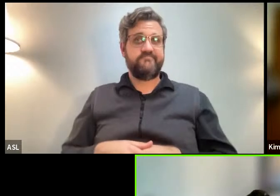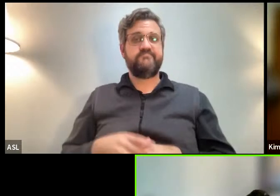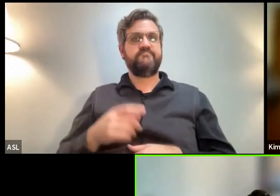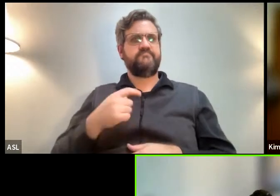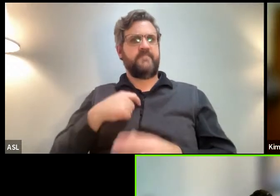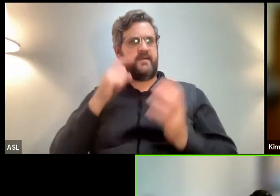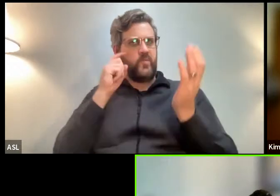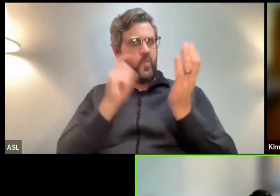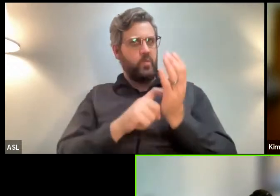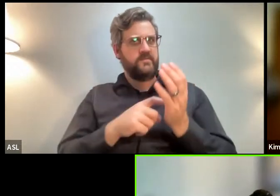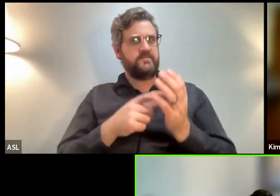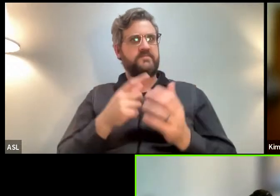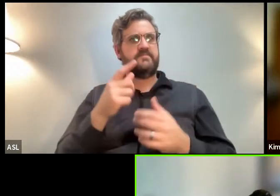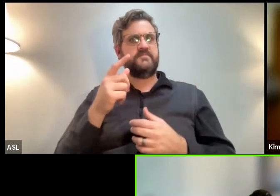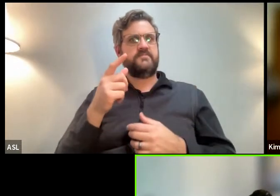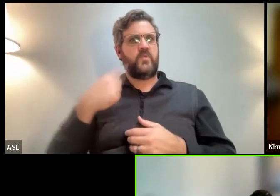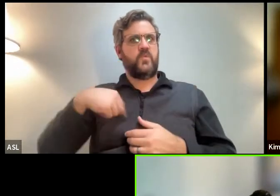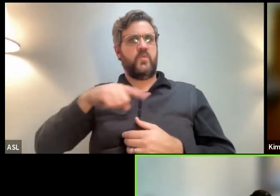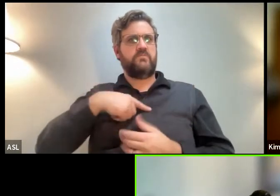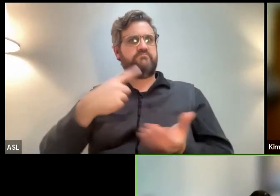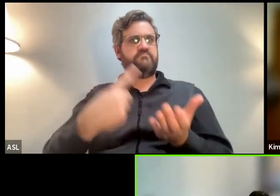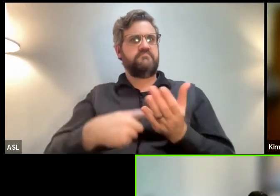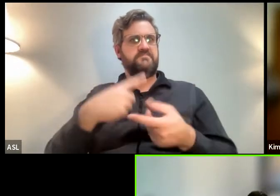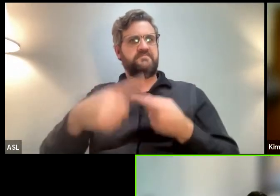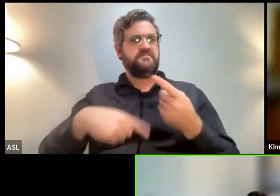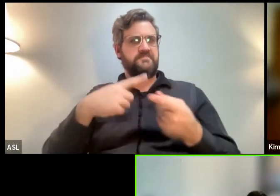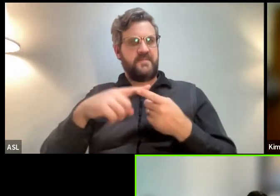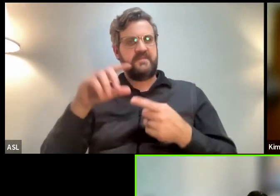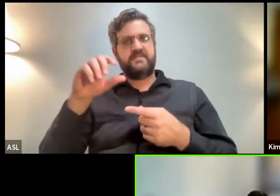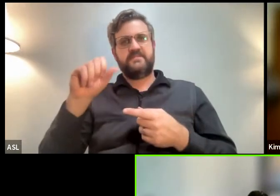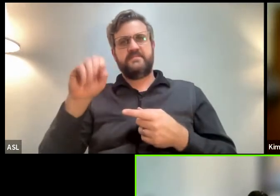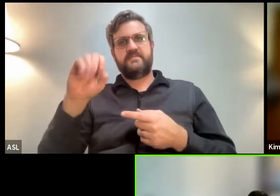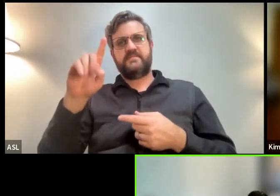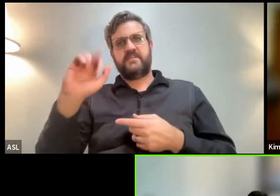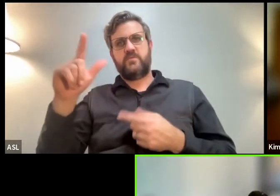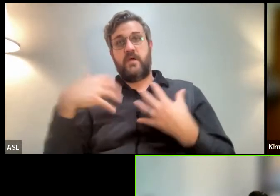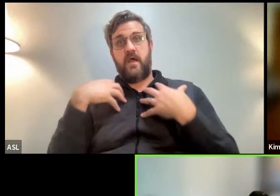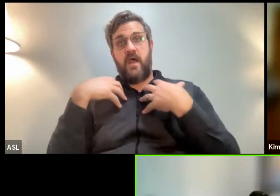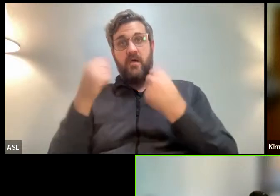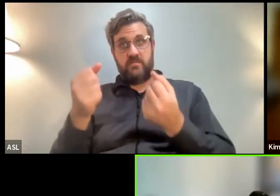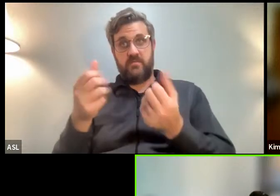noticed, when we were talking about sexual health, that Claire didn't